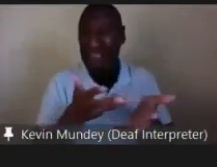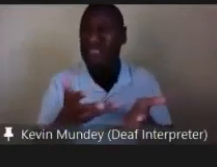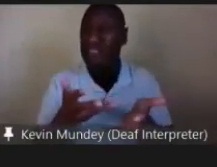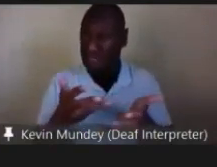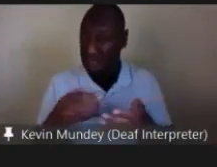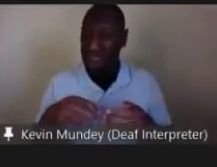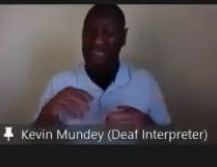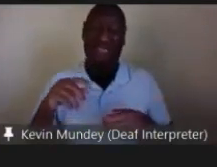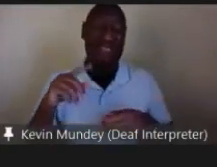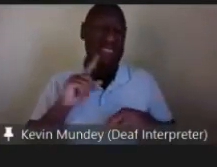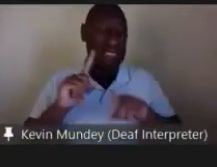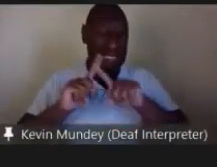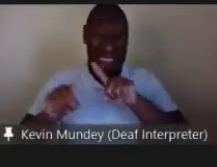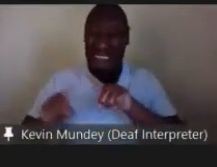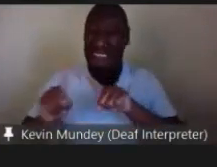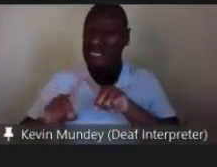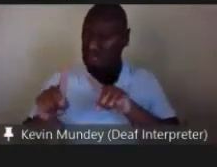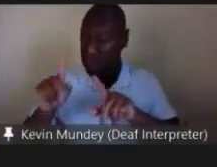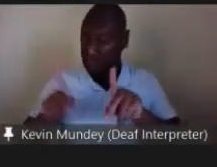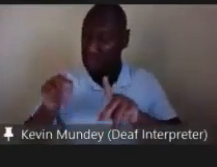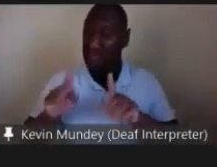and